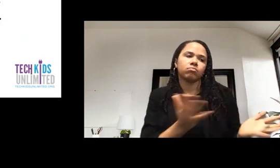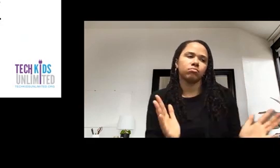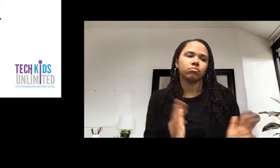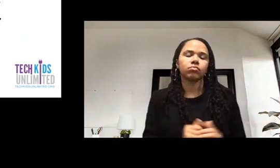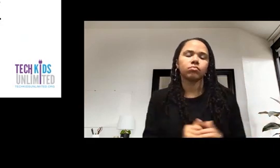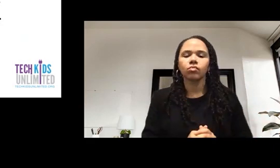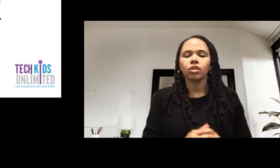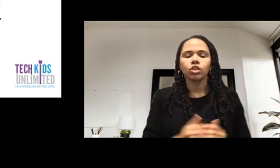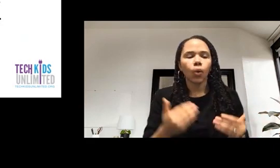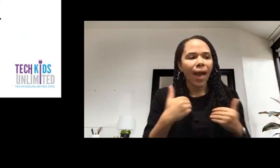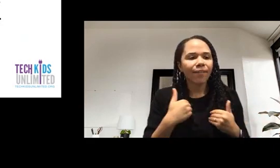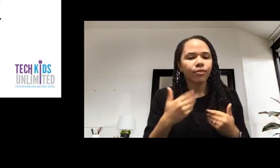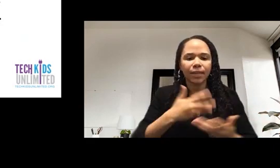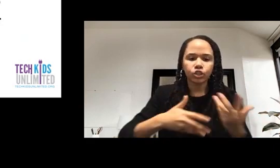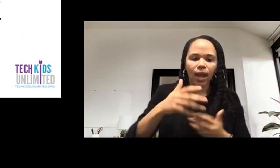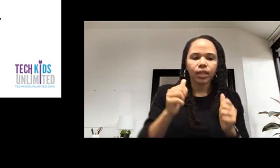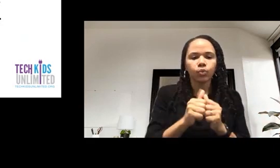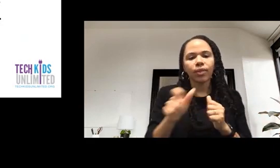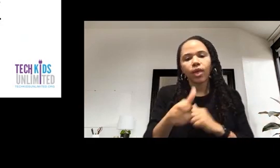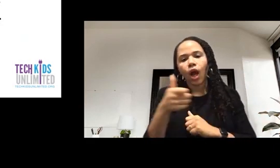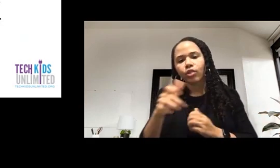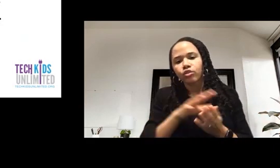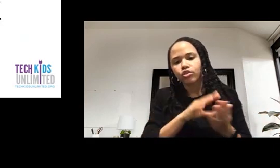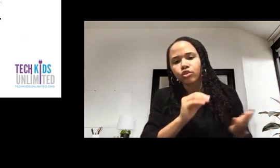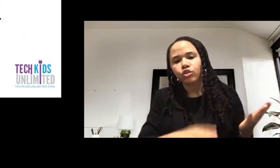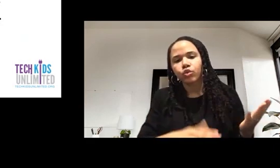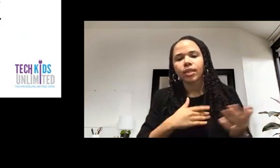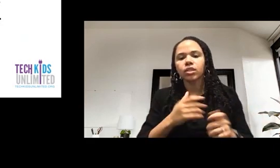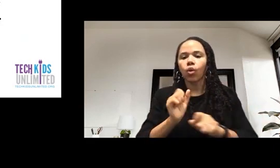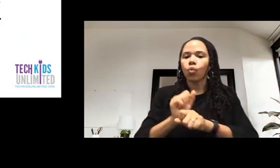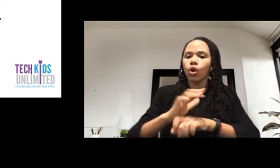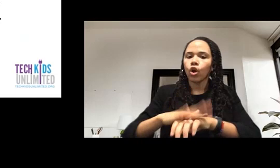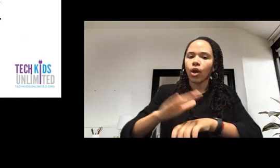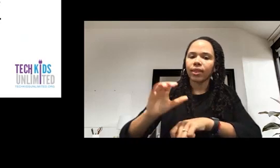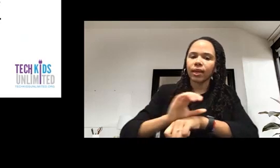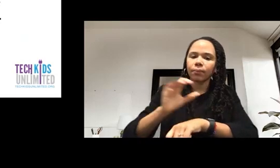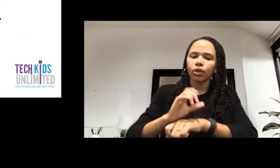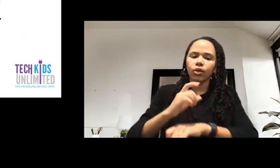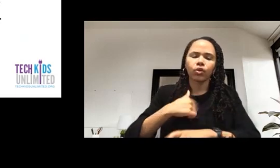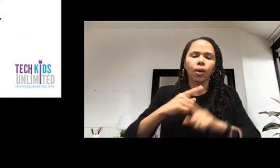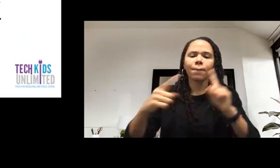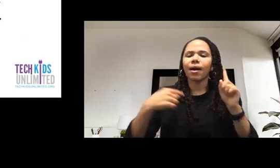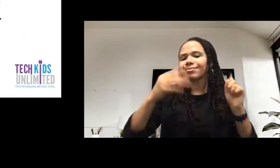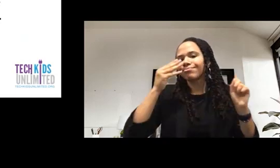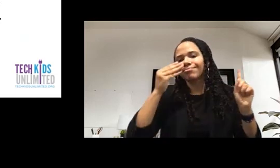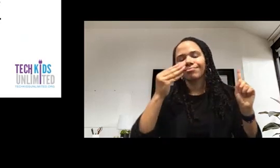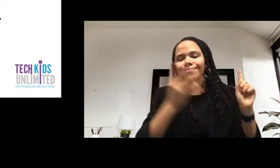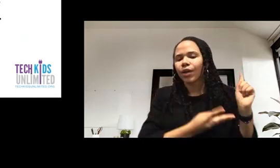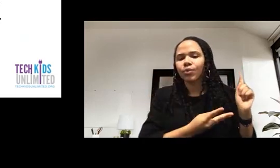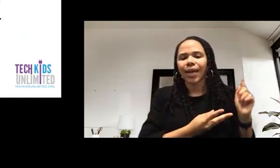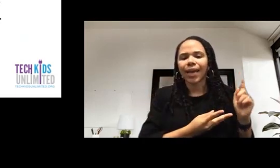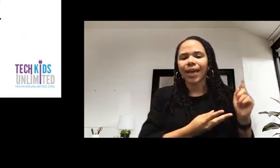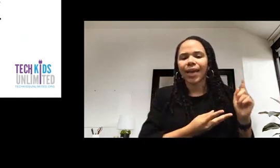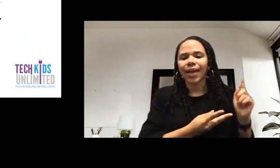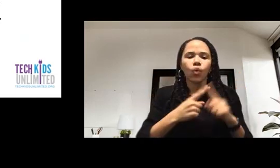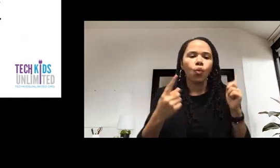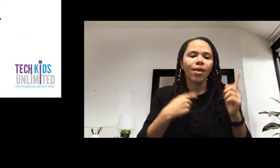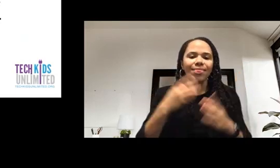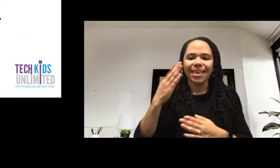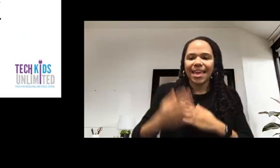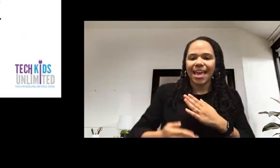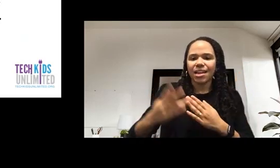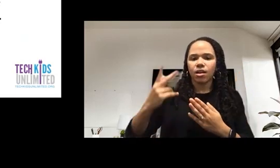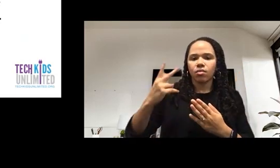with other students, have him work on a computer as best he can, but I don't really care what the, end project will